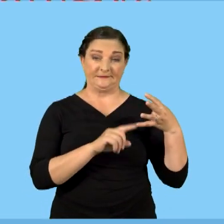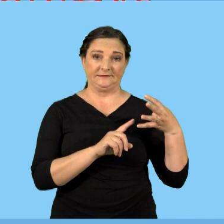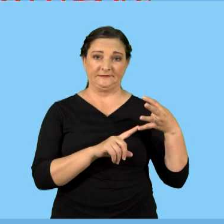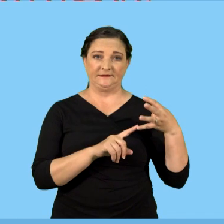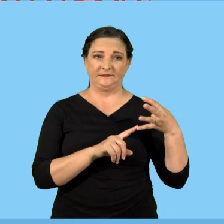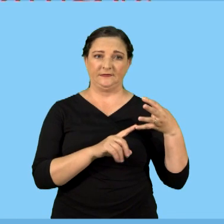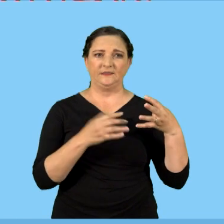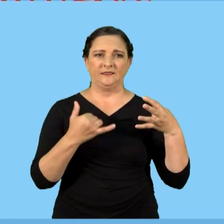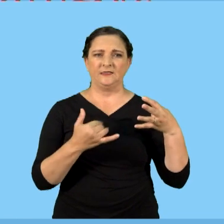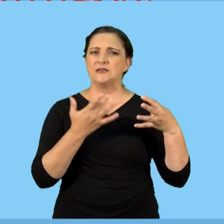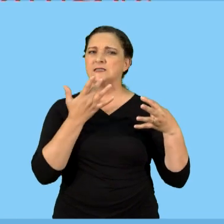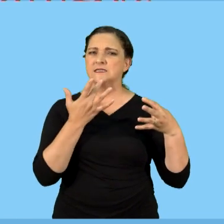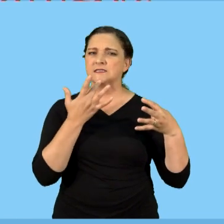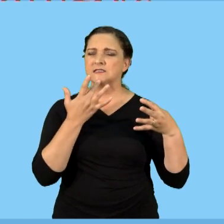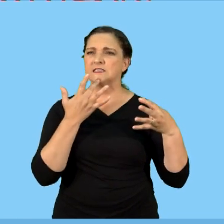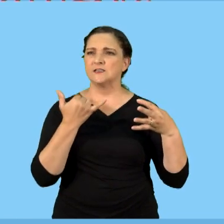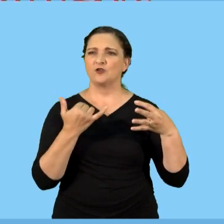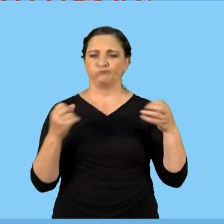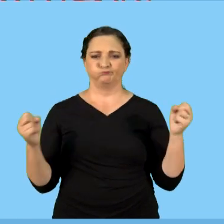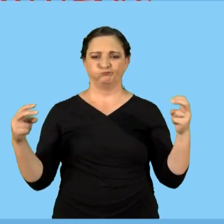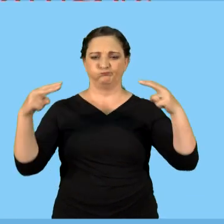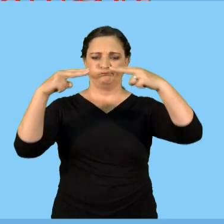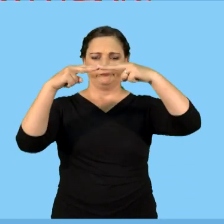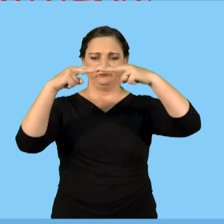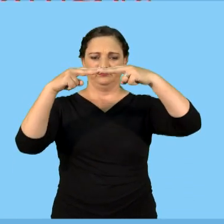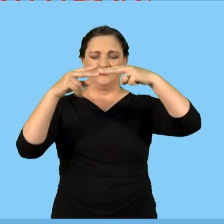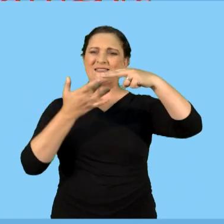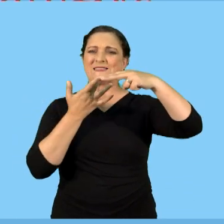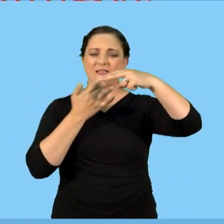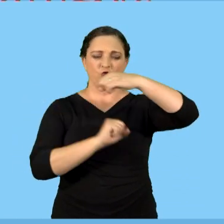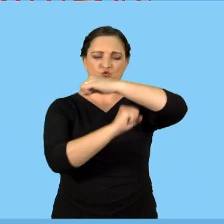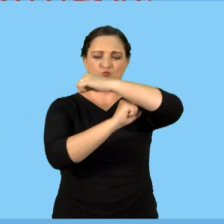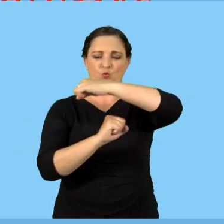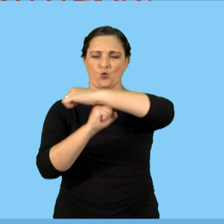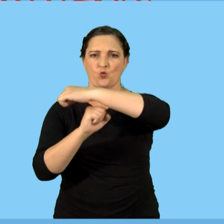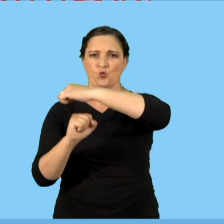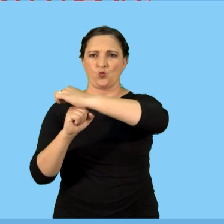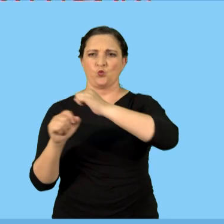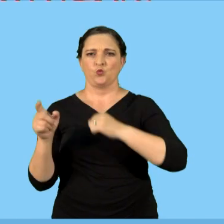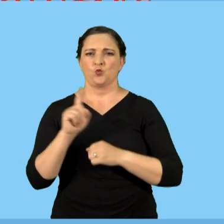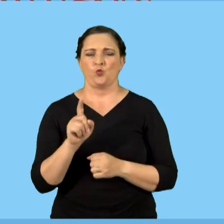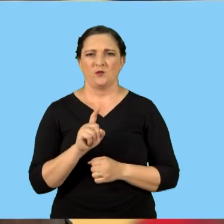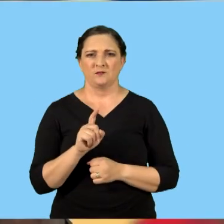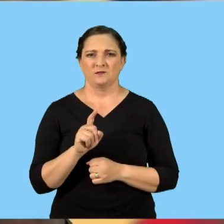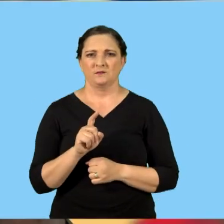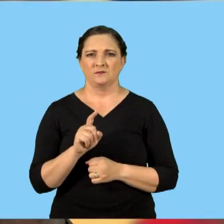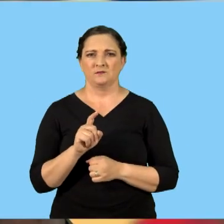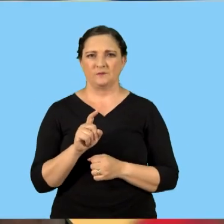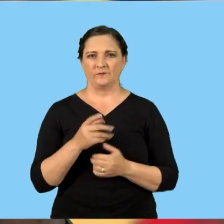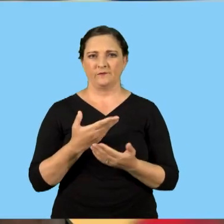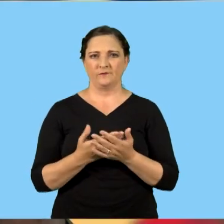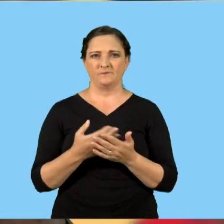And then last one, steel support for a bridge. So think of a bridge. What is it that we can do or